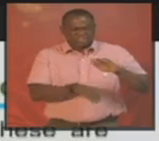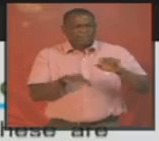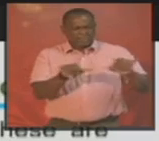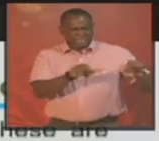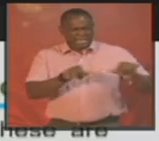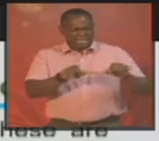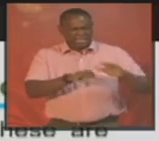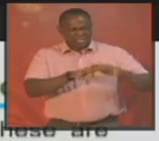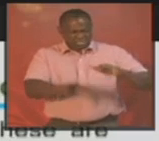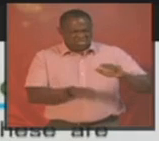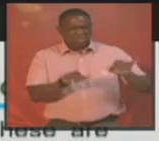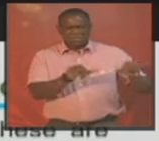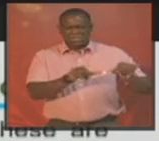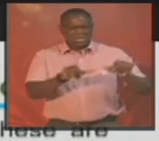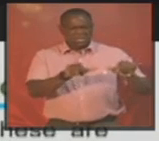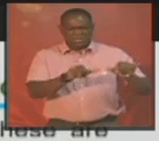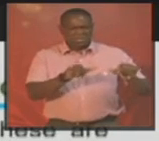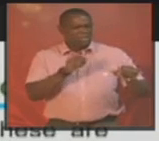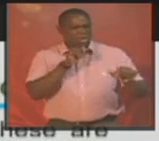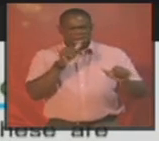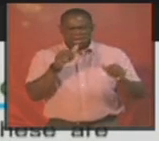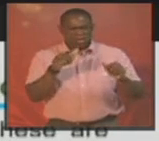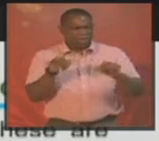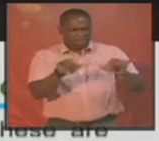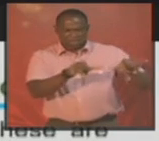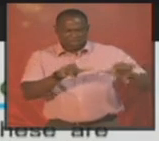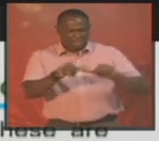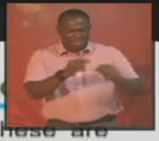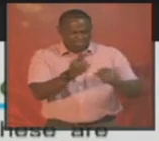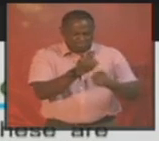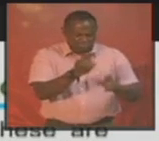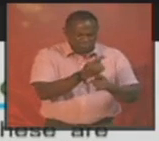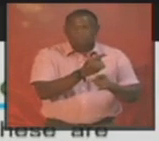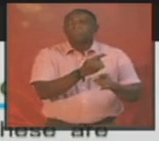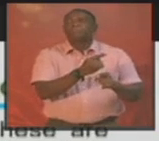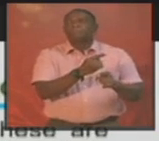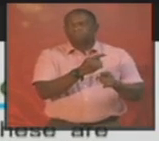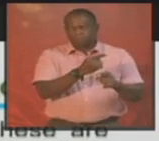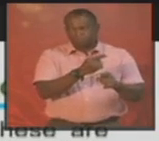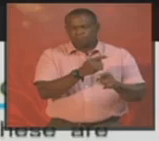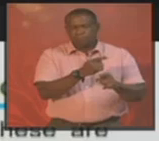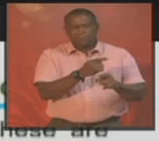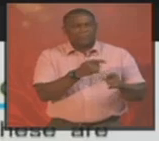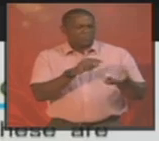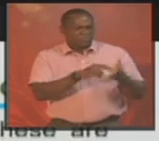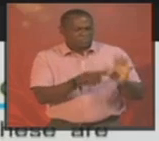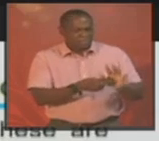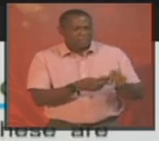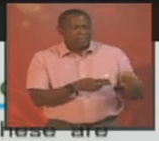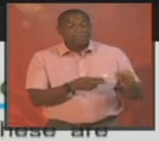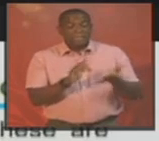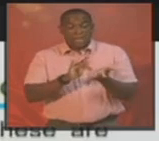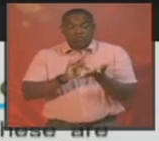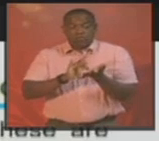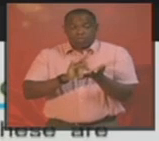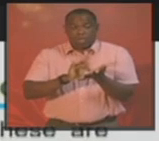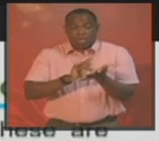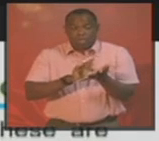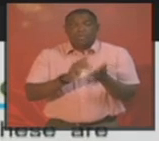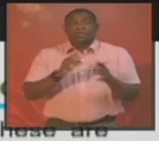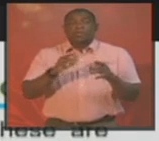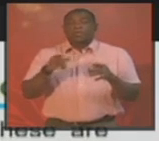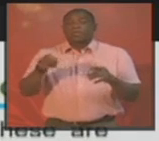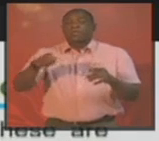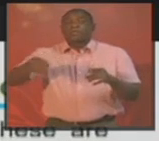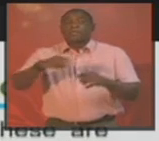basically indicate that a drug has not met the specification as per the manufacturer specification, as